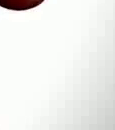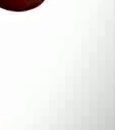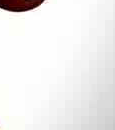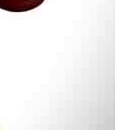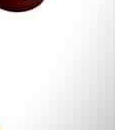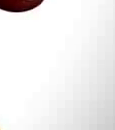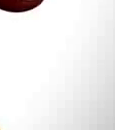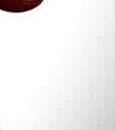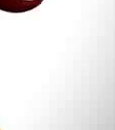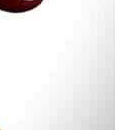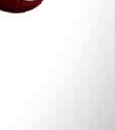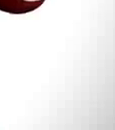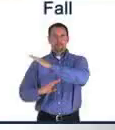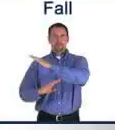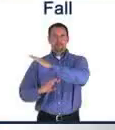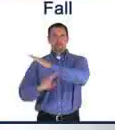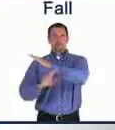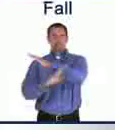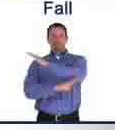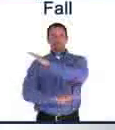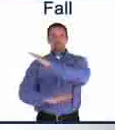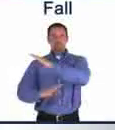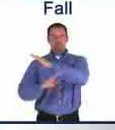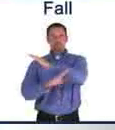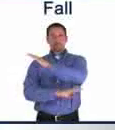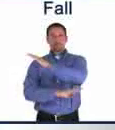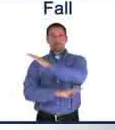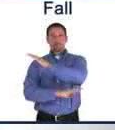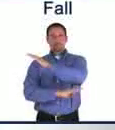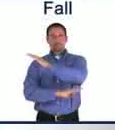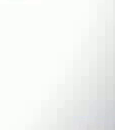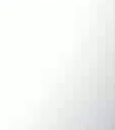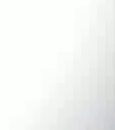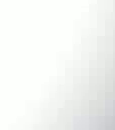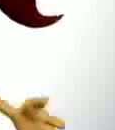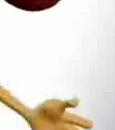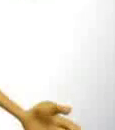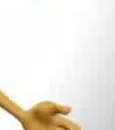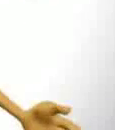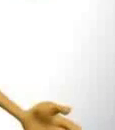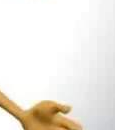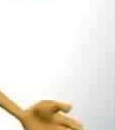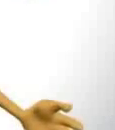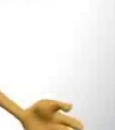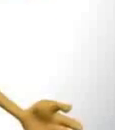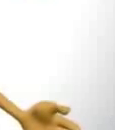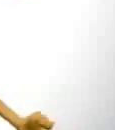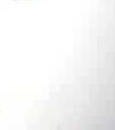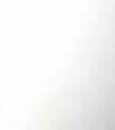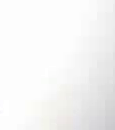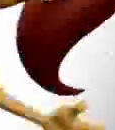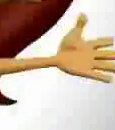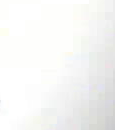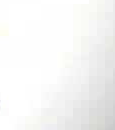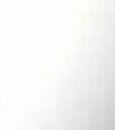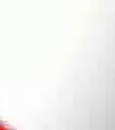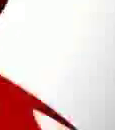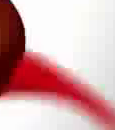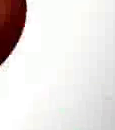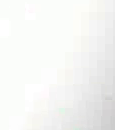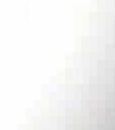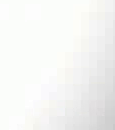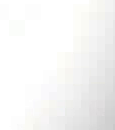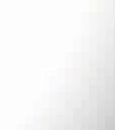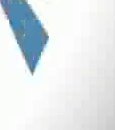I bet you only think about pumpkins in the fall for Halloween and Thanksgiving. But did you know that they're great all year